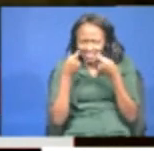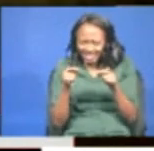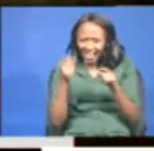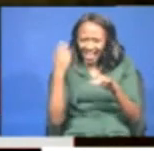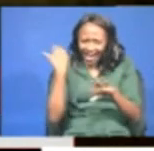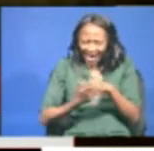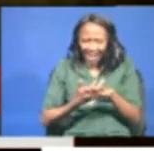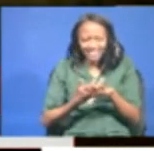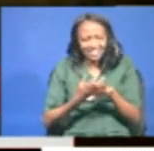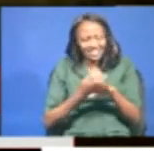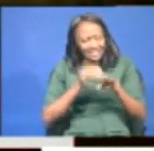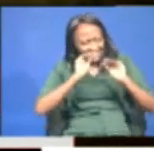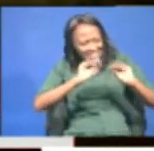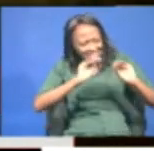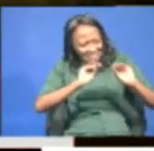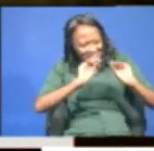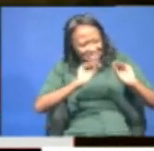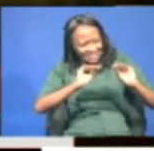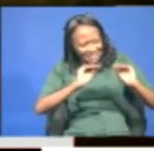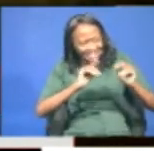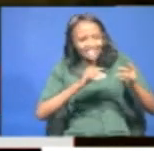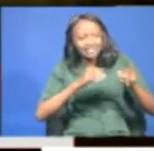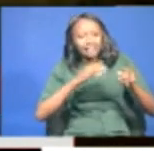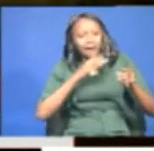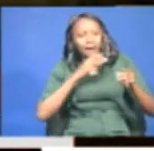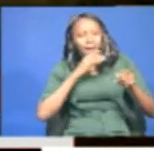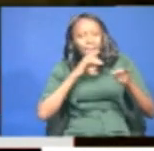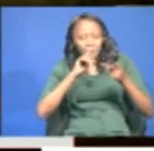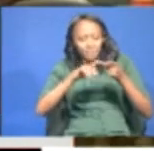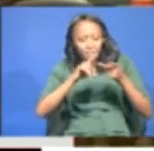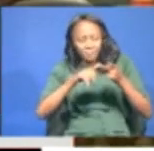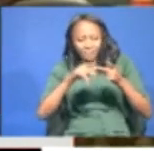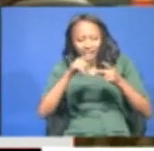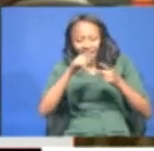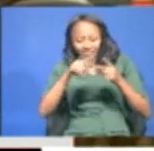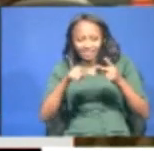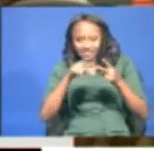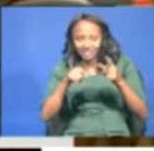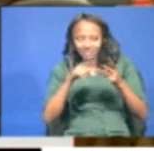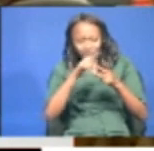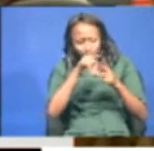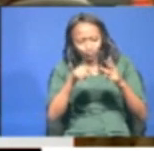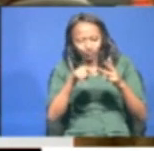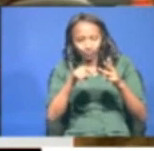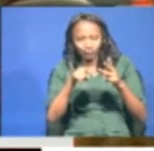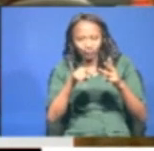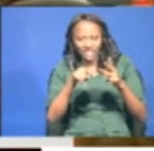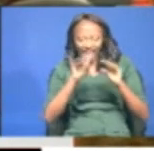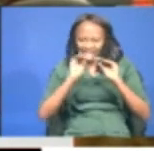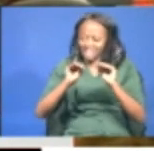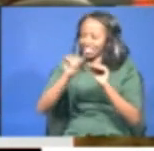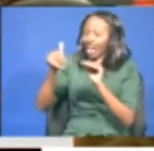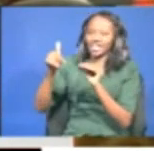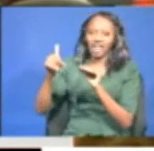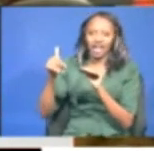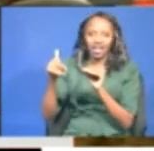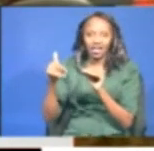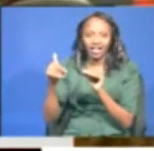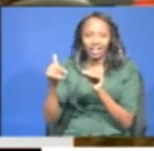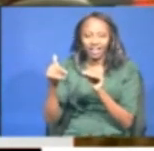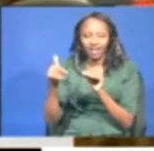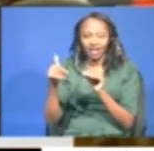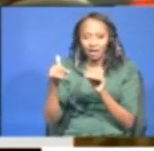Reriani and Governor Rigathi Gachagua and told them to educate the rest of us.